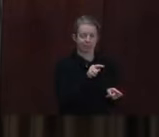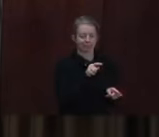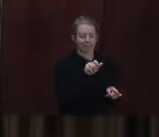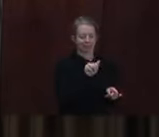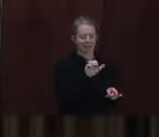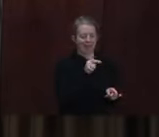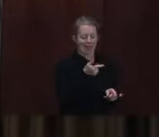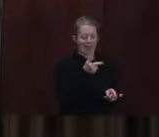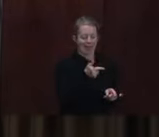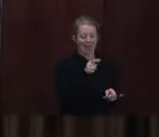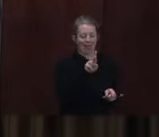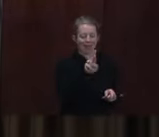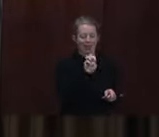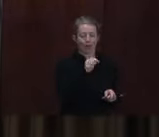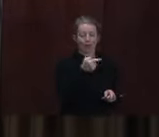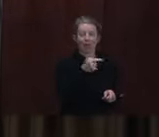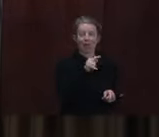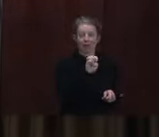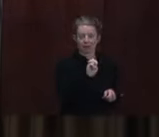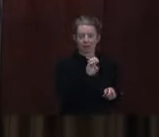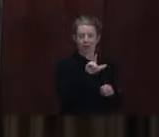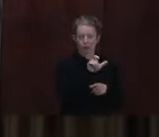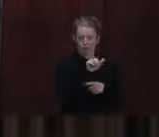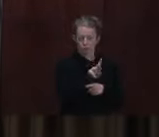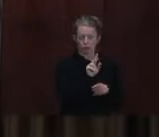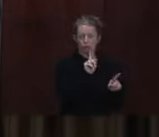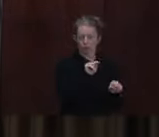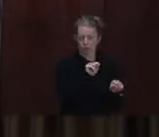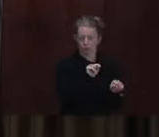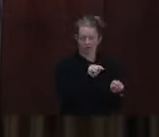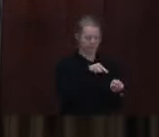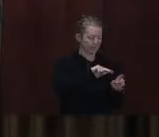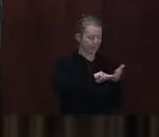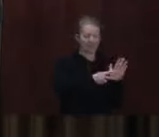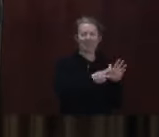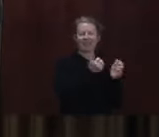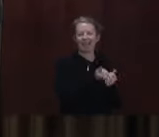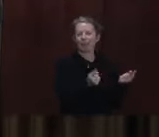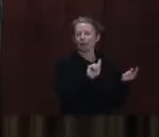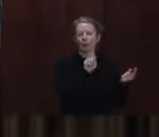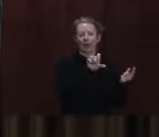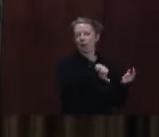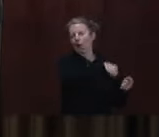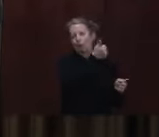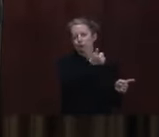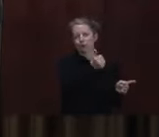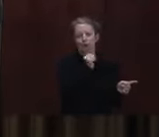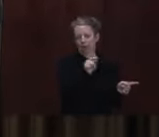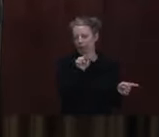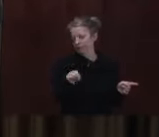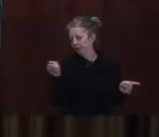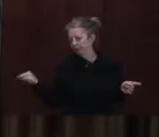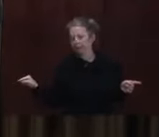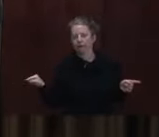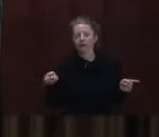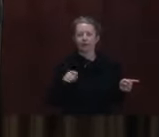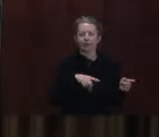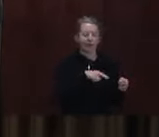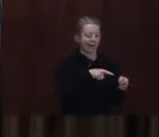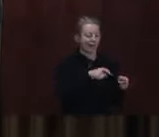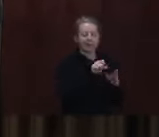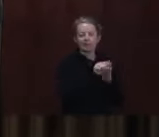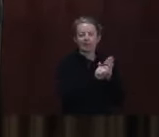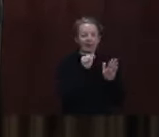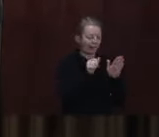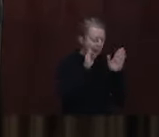aggregate cluster report, which is all those other types of spaces that aren't necessarily regulated by the state,